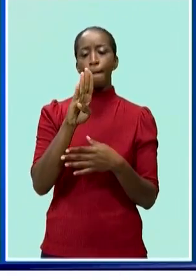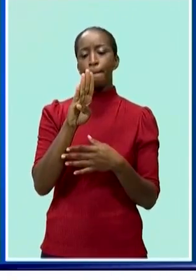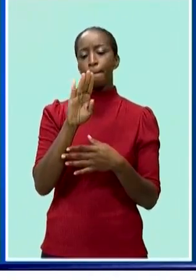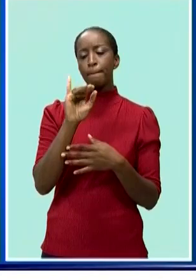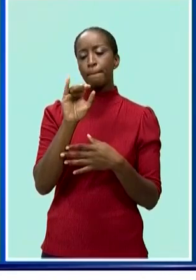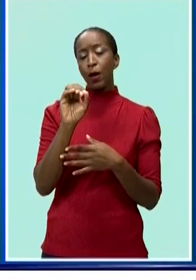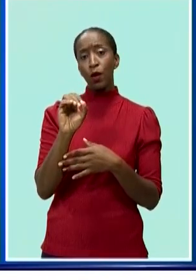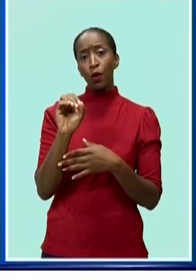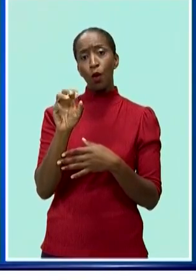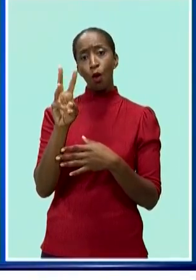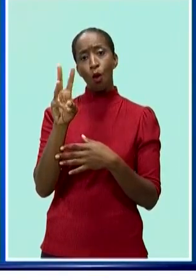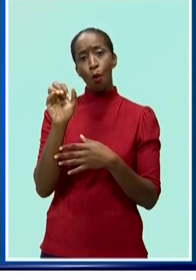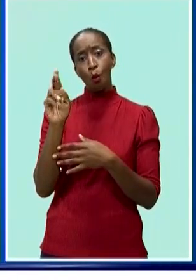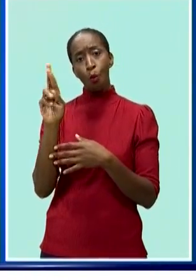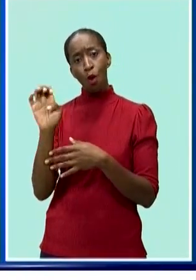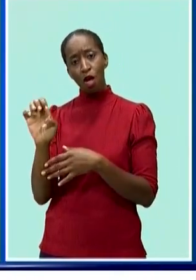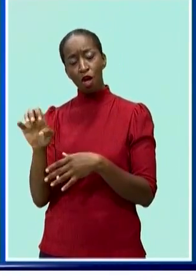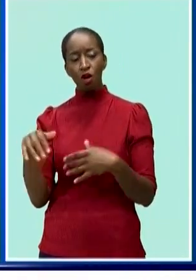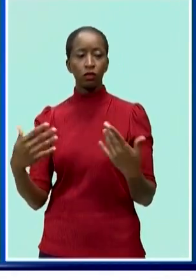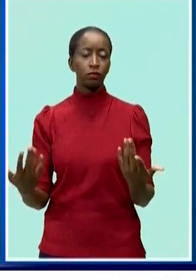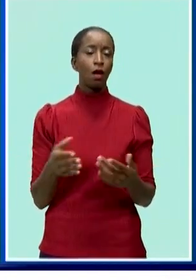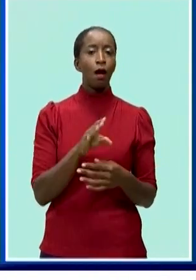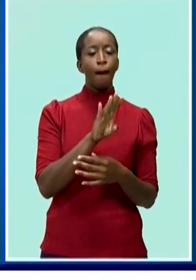there, where I don't think that the